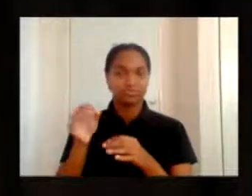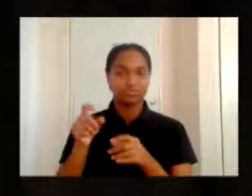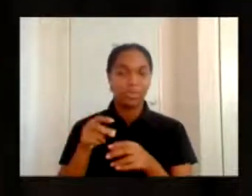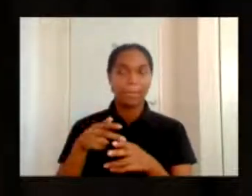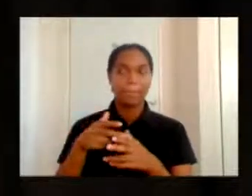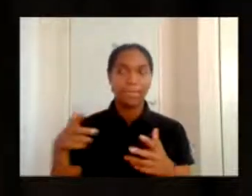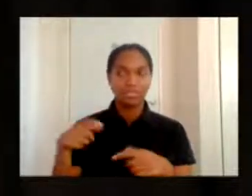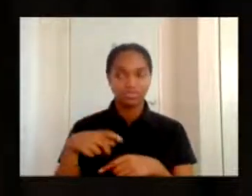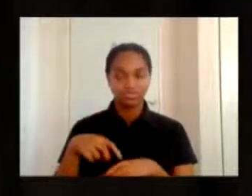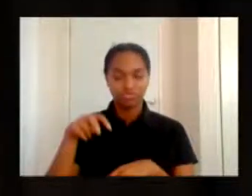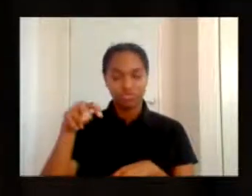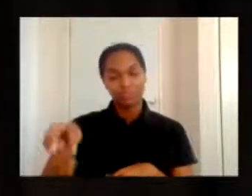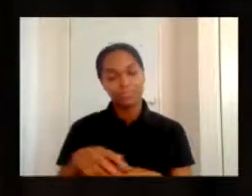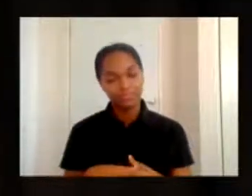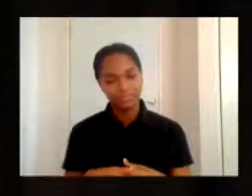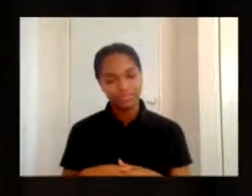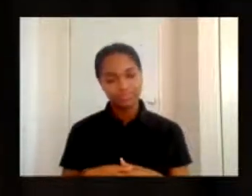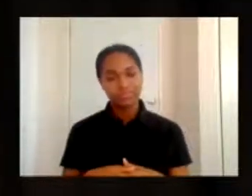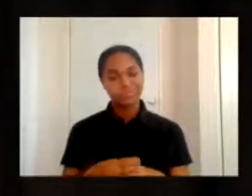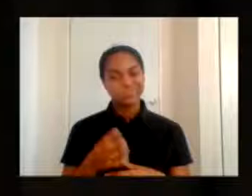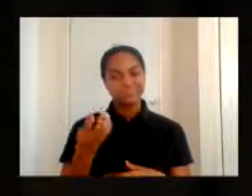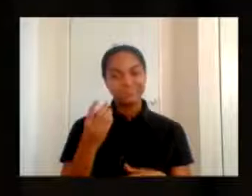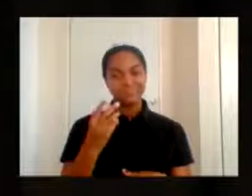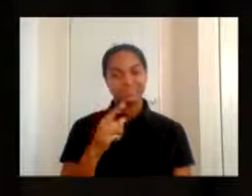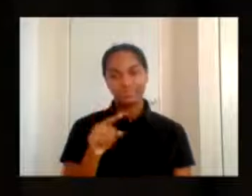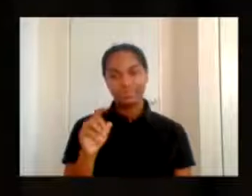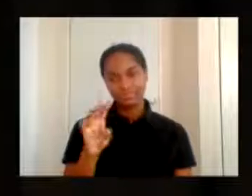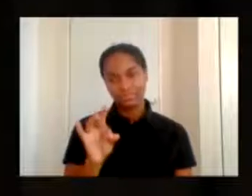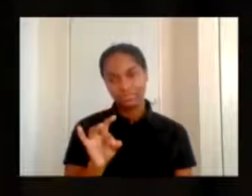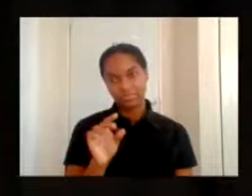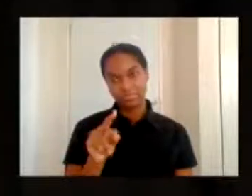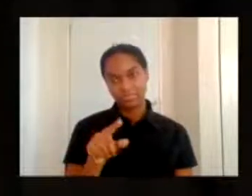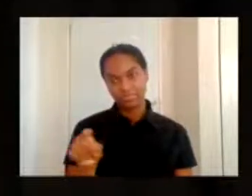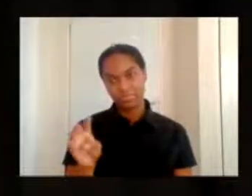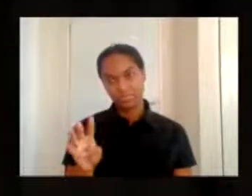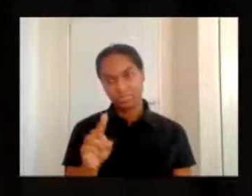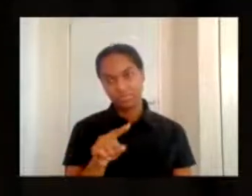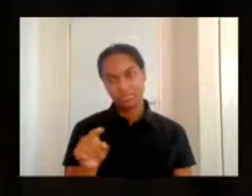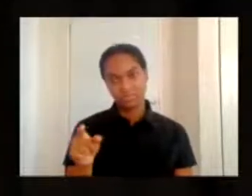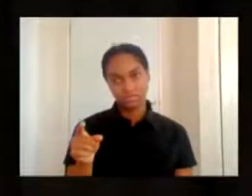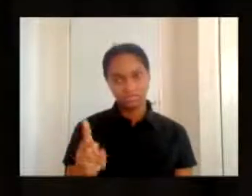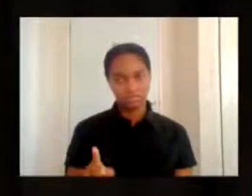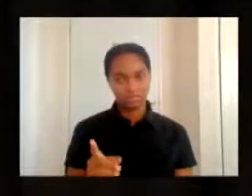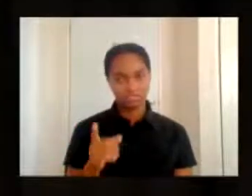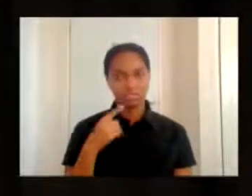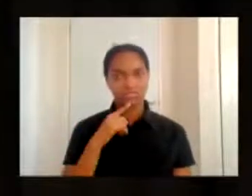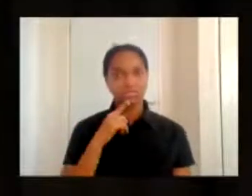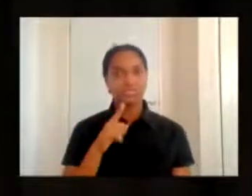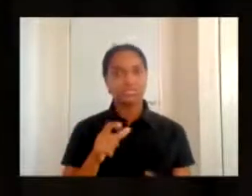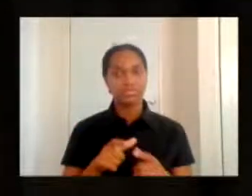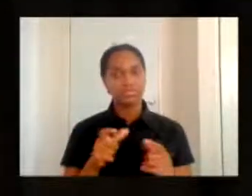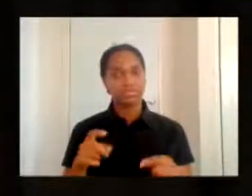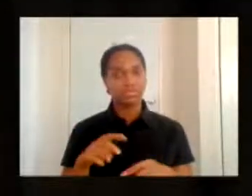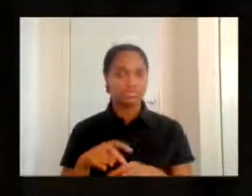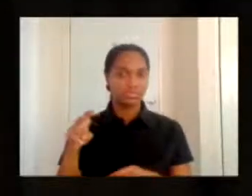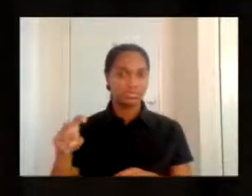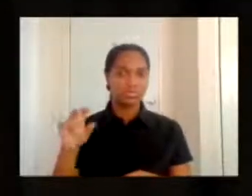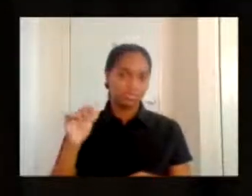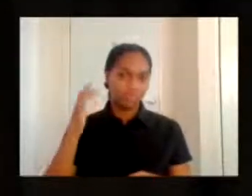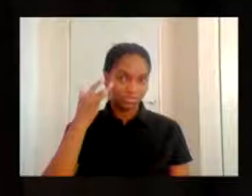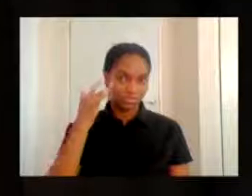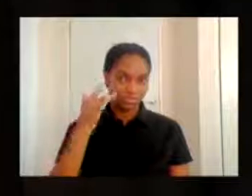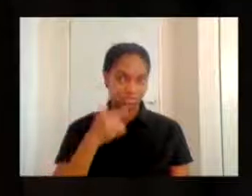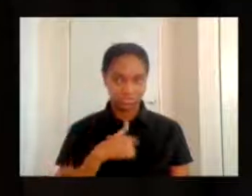go, roughly 16 to 8 to 4 to 2.5, it's a pretty big jump, and that's why we're